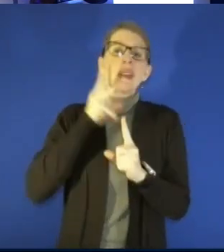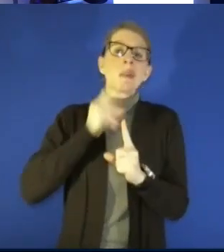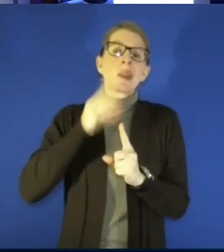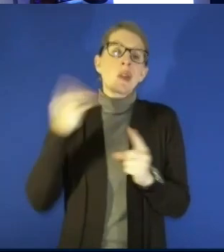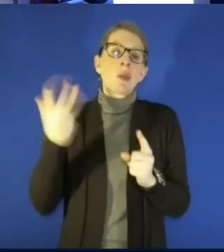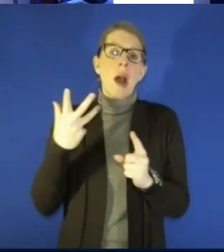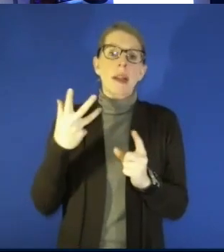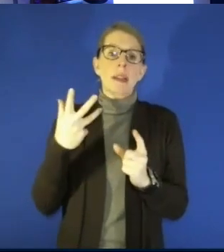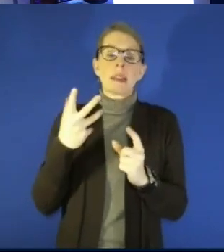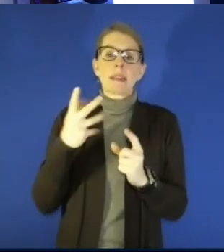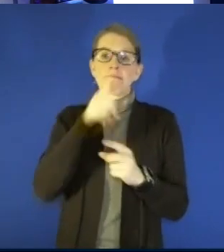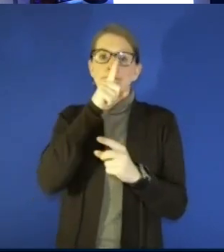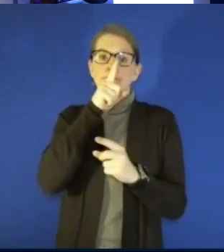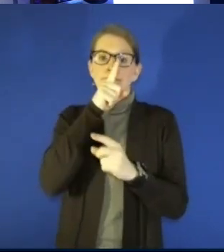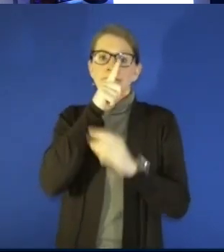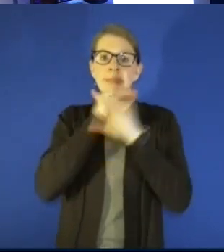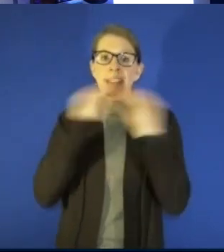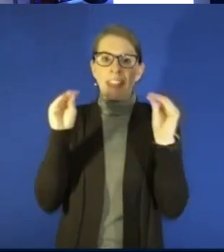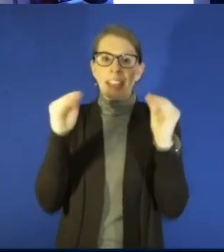out.